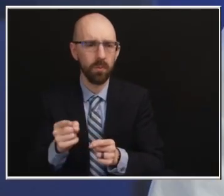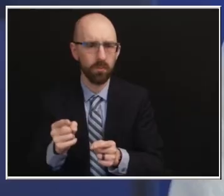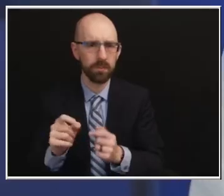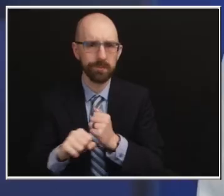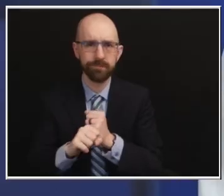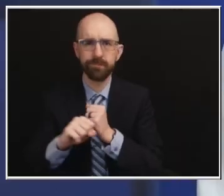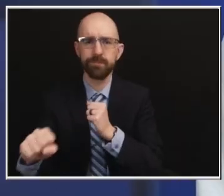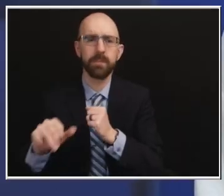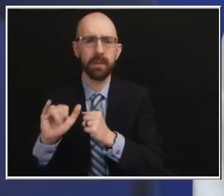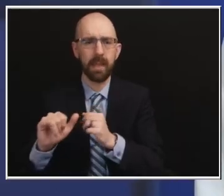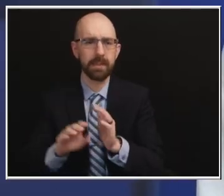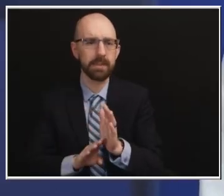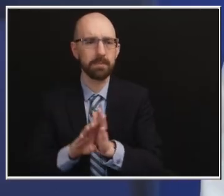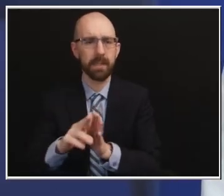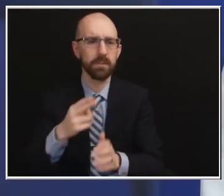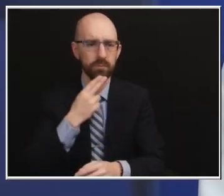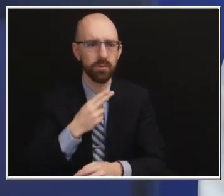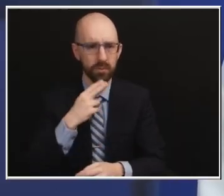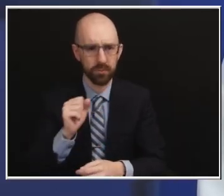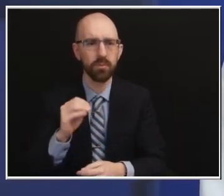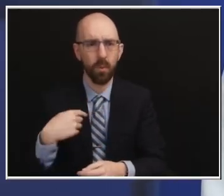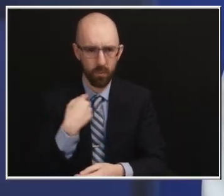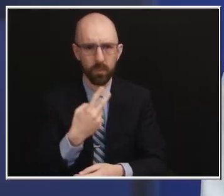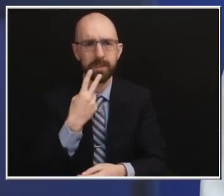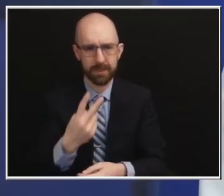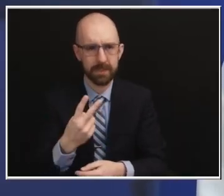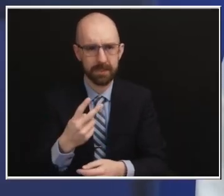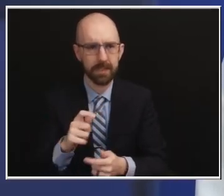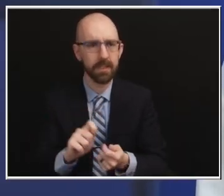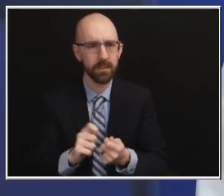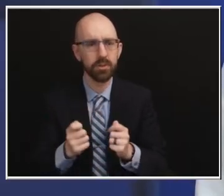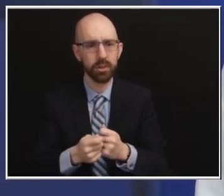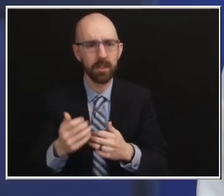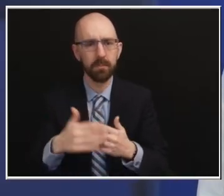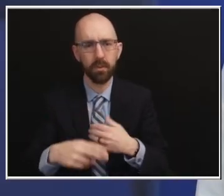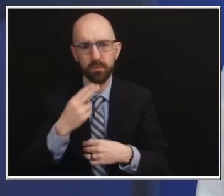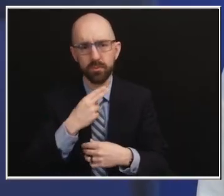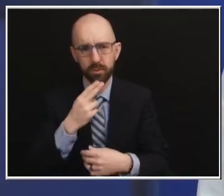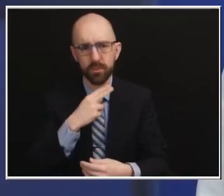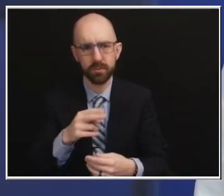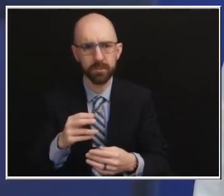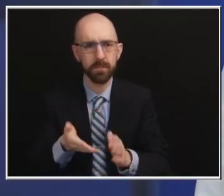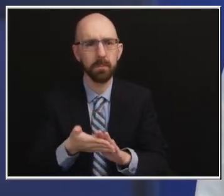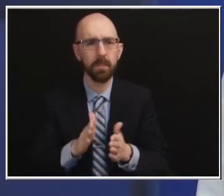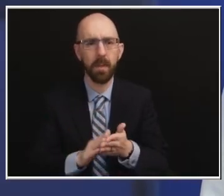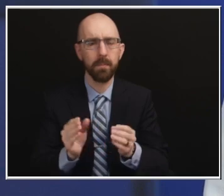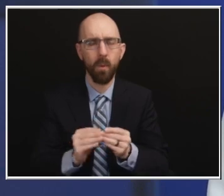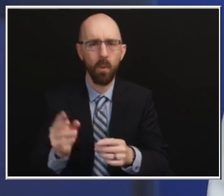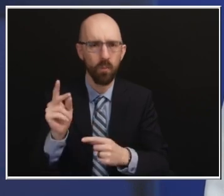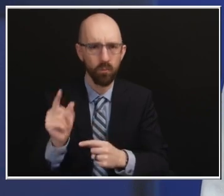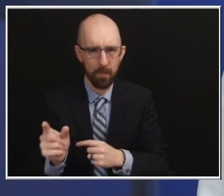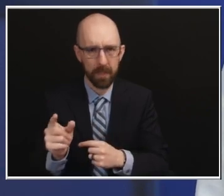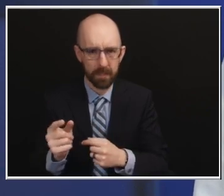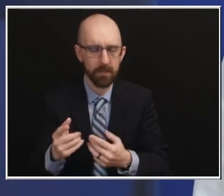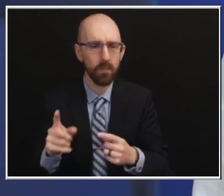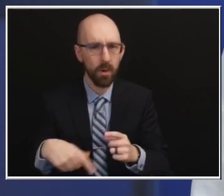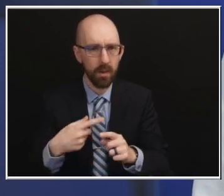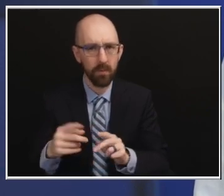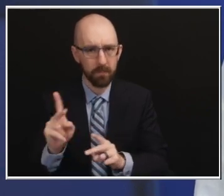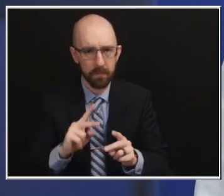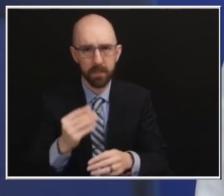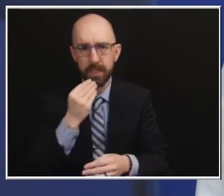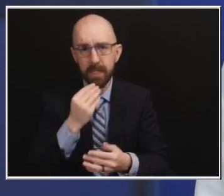those spikes in sugars. And so we do see the change in blood sugars become more rapid when folks are eating a lot of